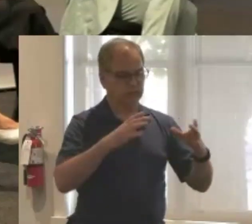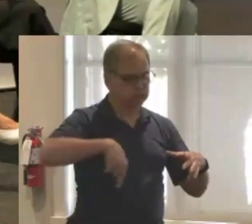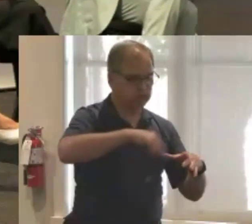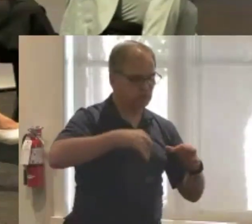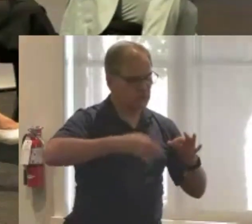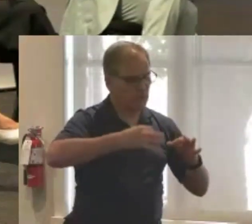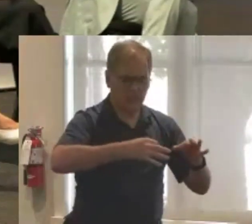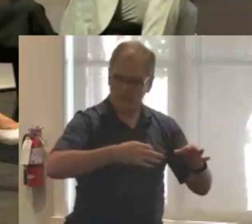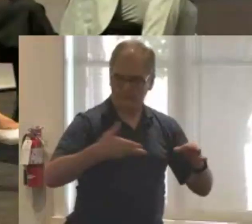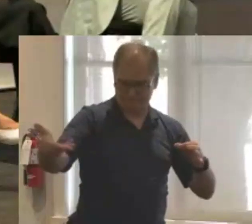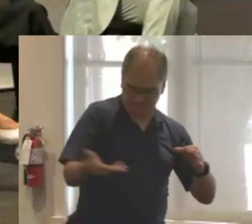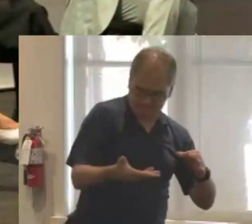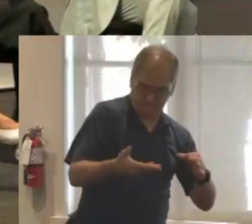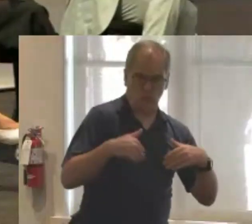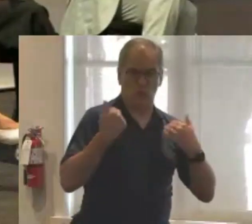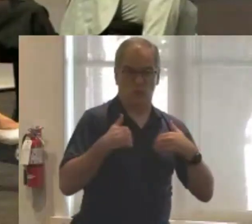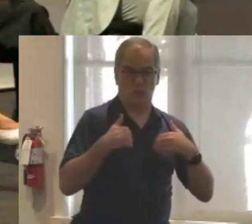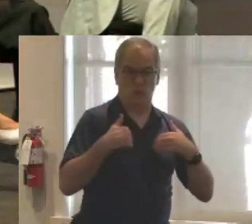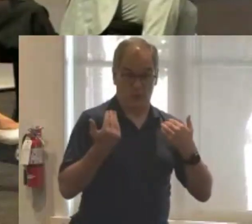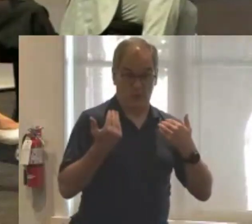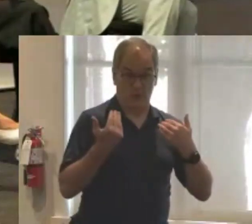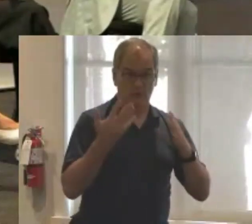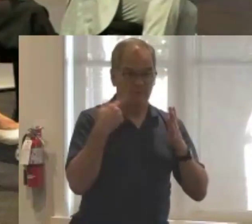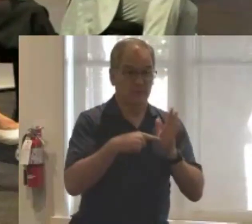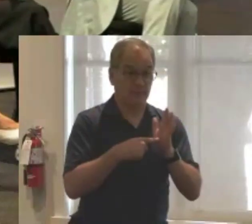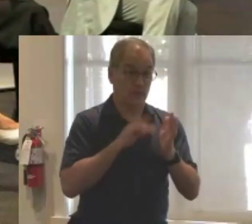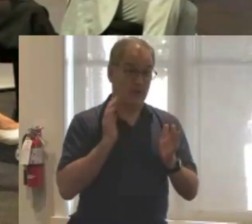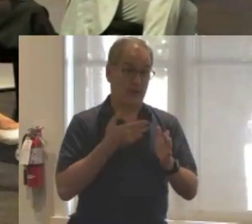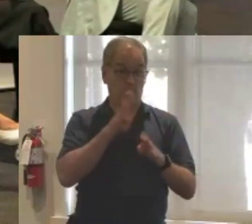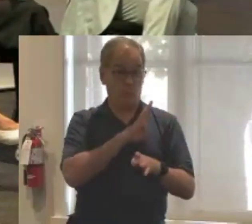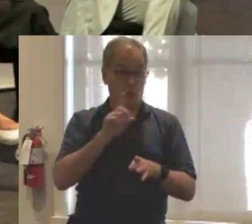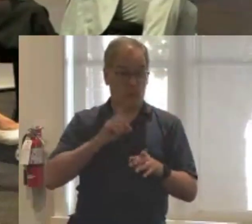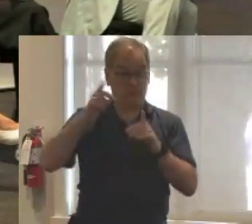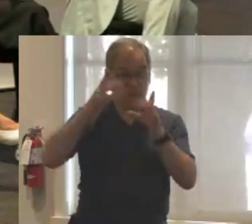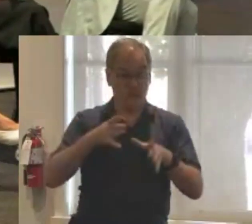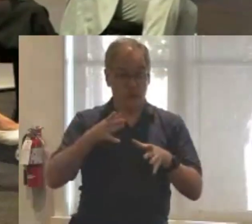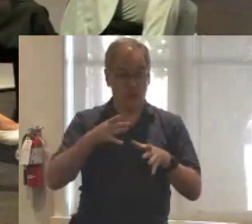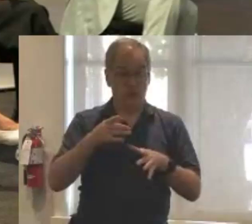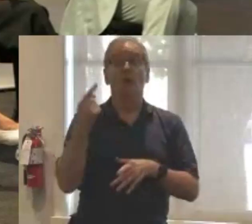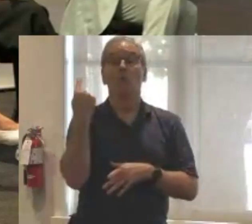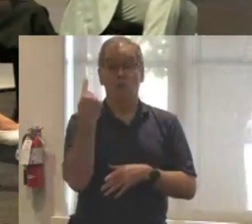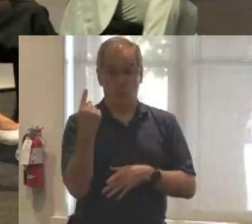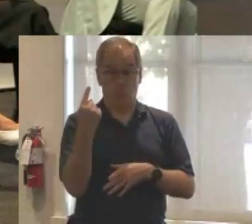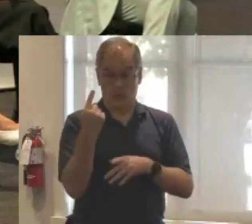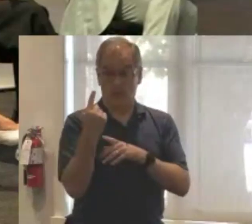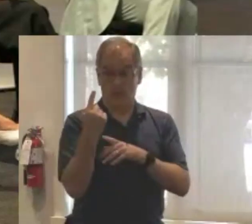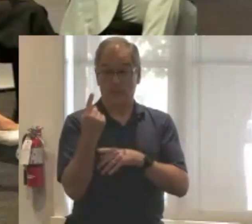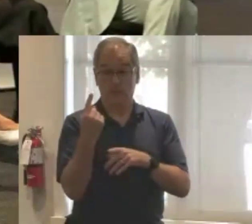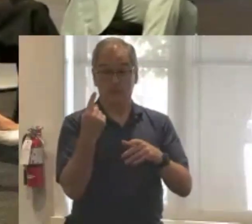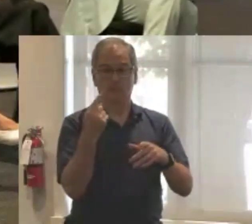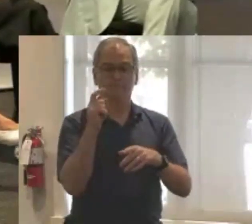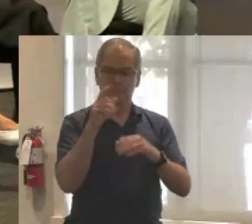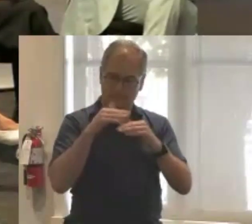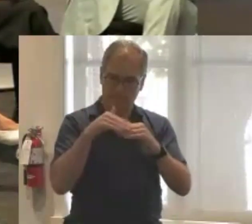as a center is our board of directors needs to have at least one person who's a current or former member of the youth network, and